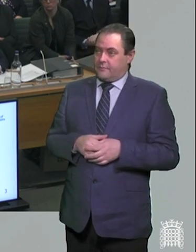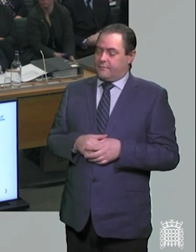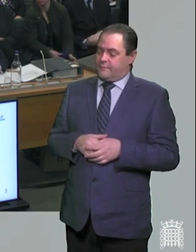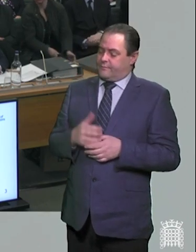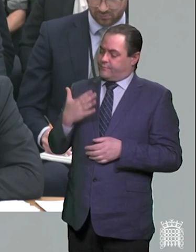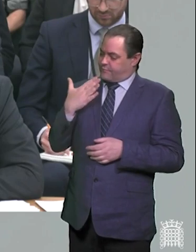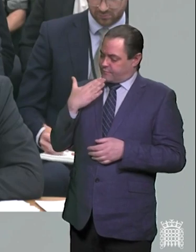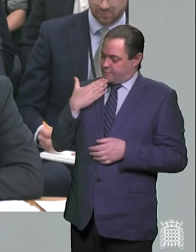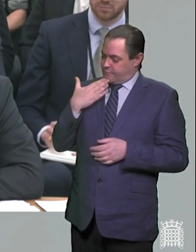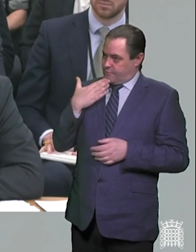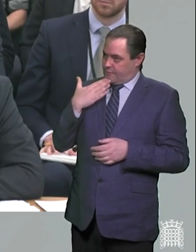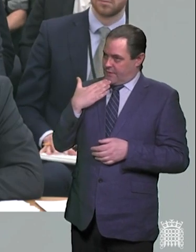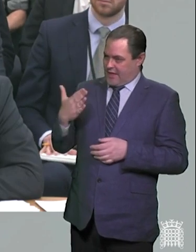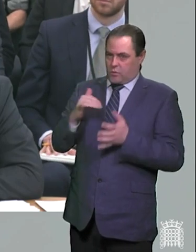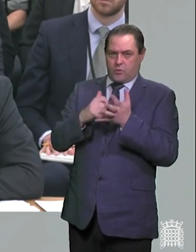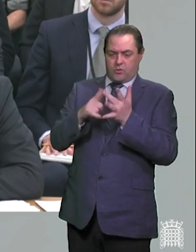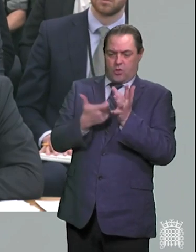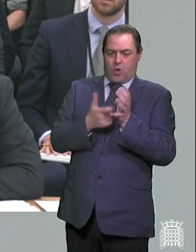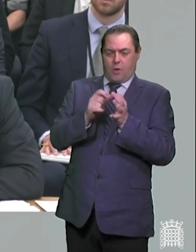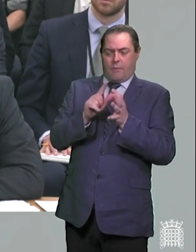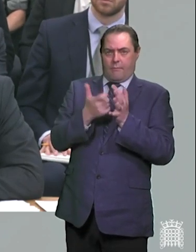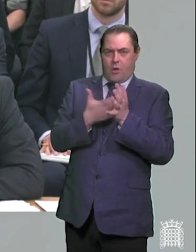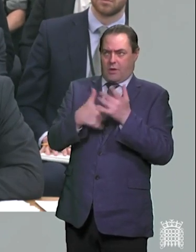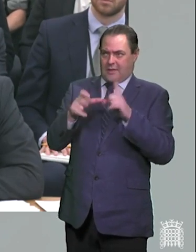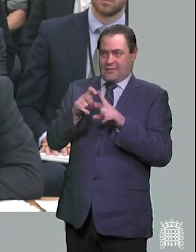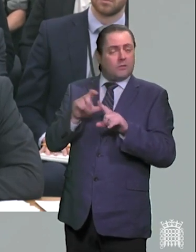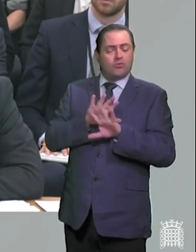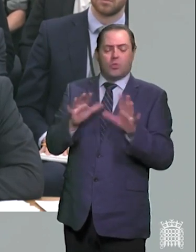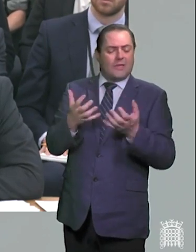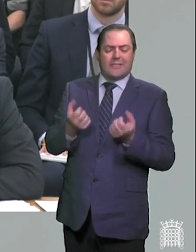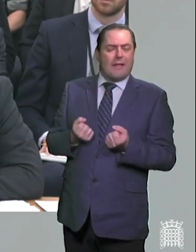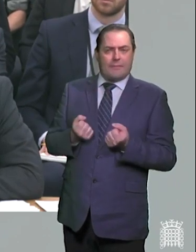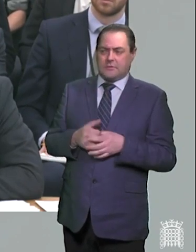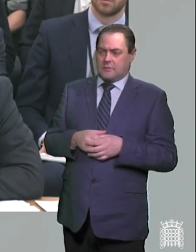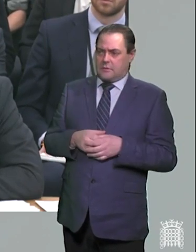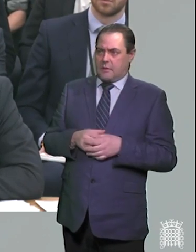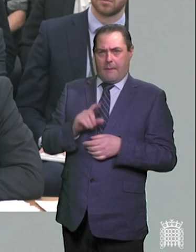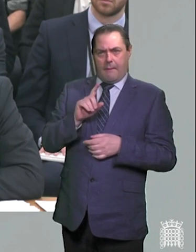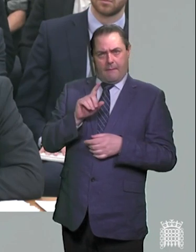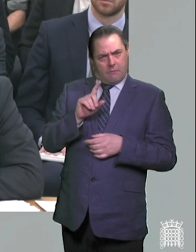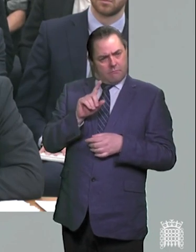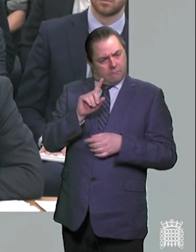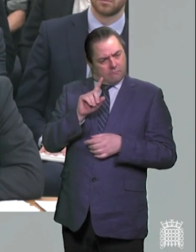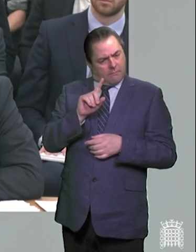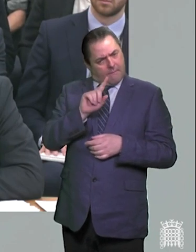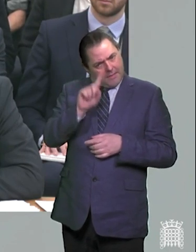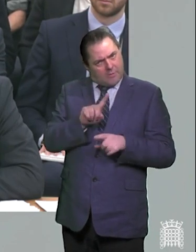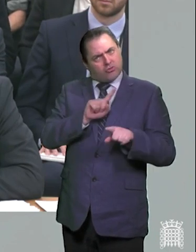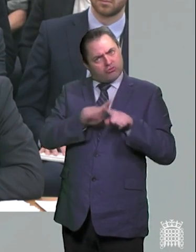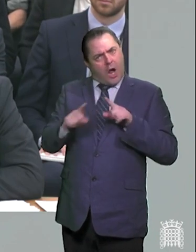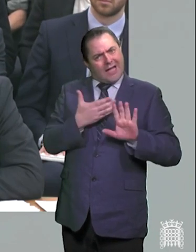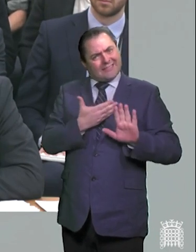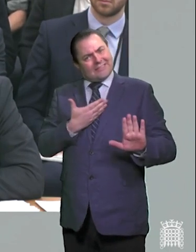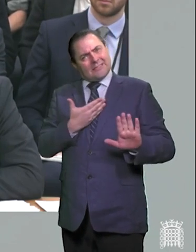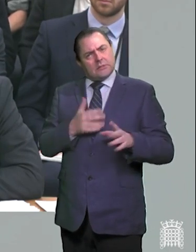Thank you very much, Sir Bernard. I don't accept that people were not making an effort to